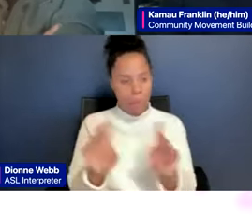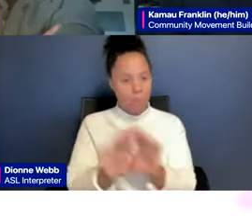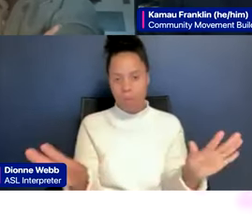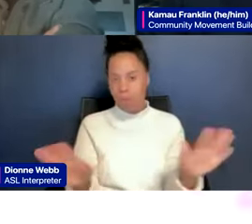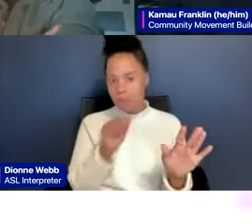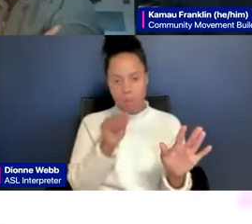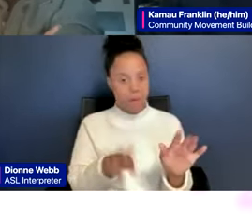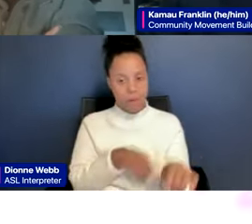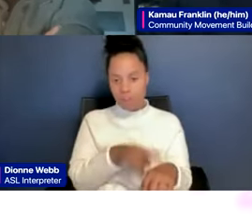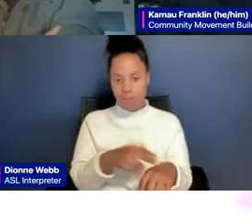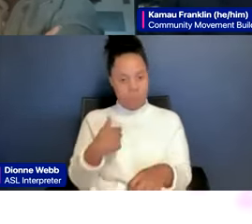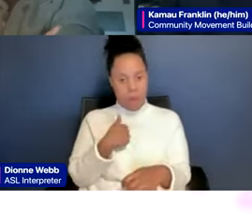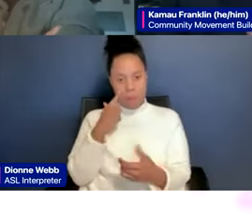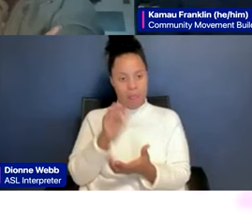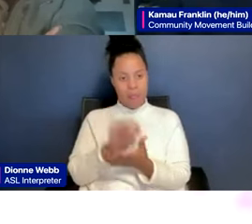in.